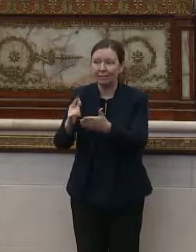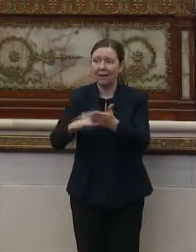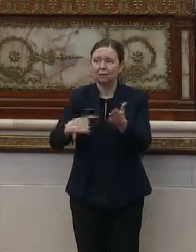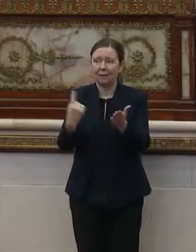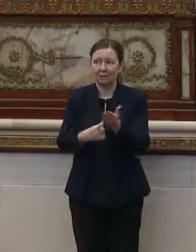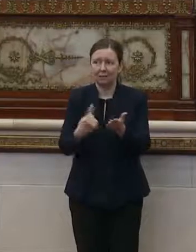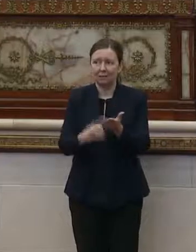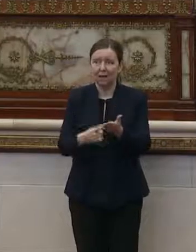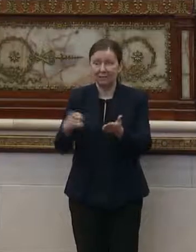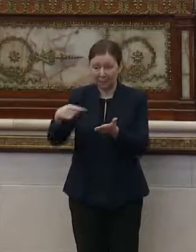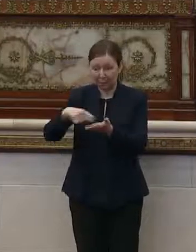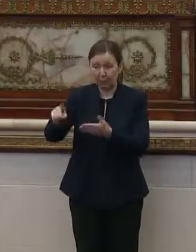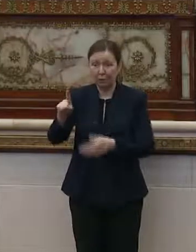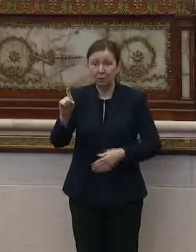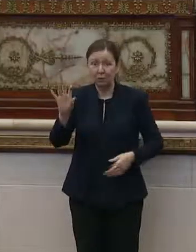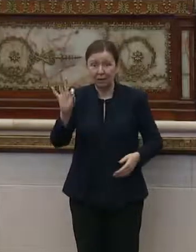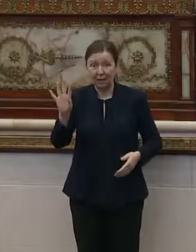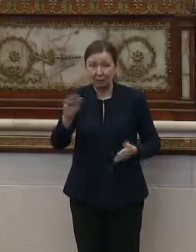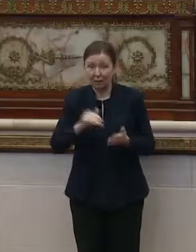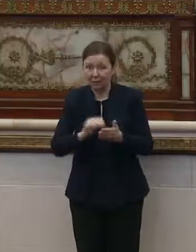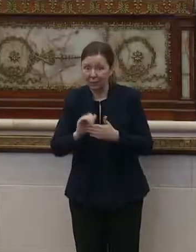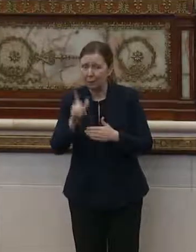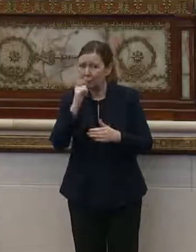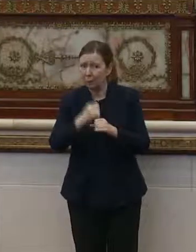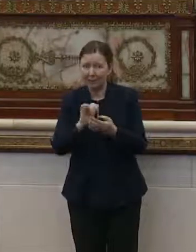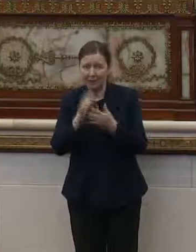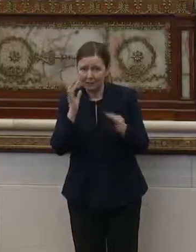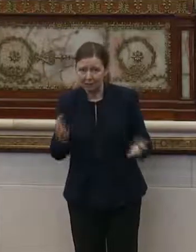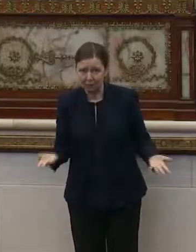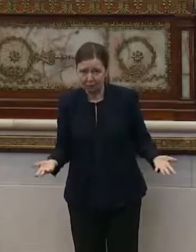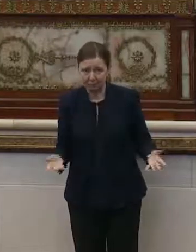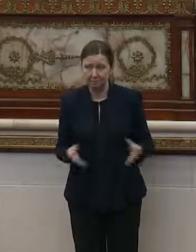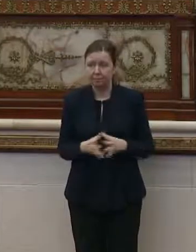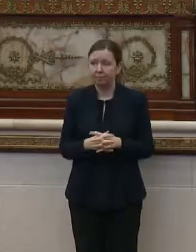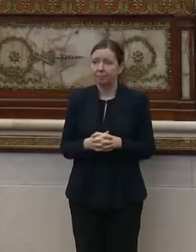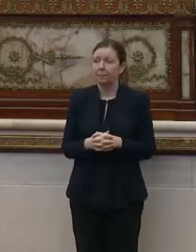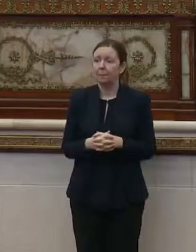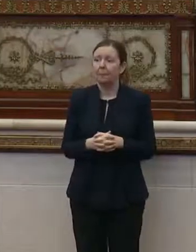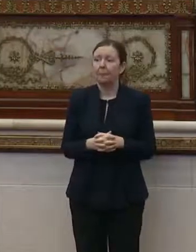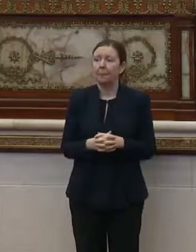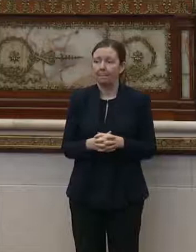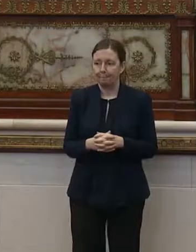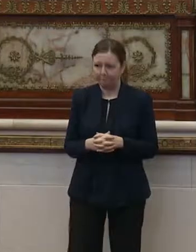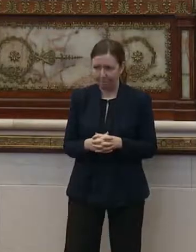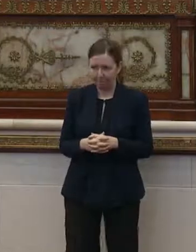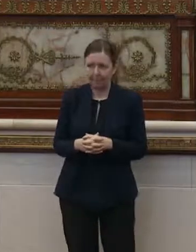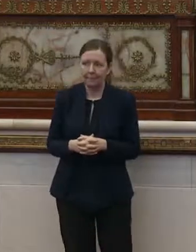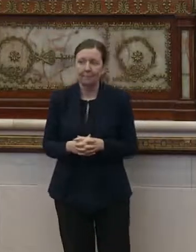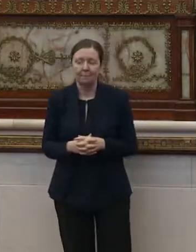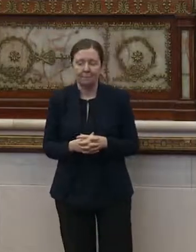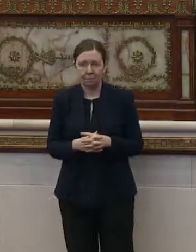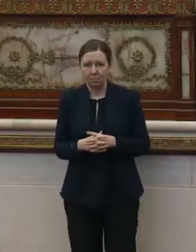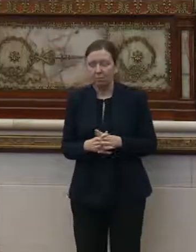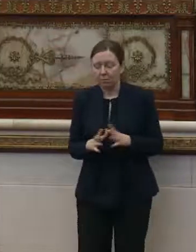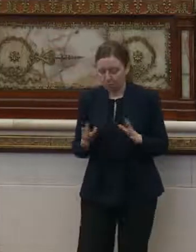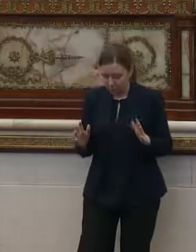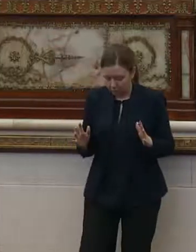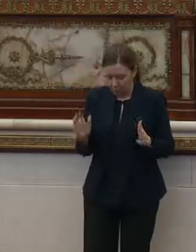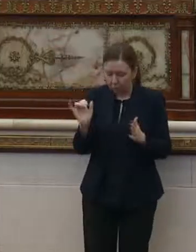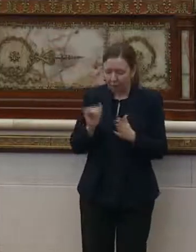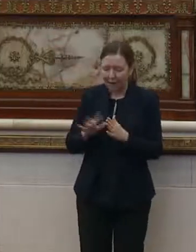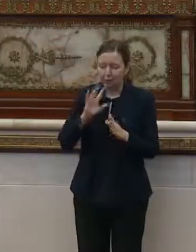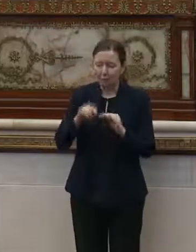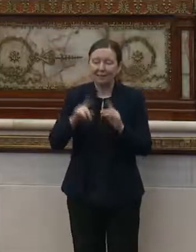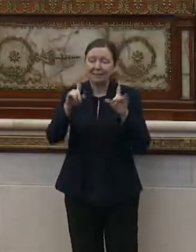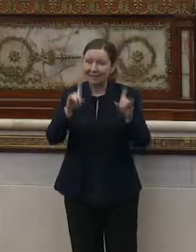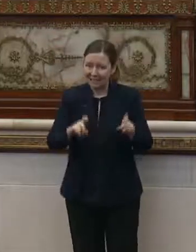got paid $194,000. Who made those decisions? Just again, that you're talking about the testing